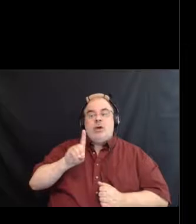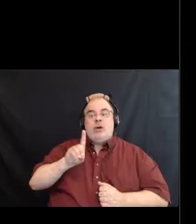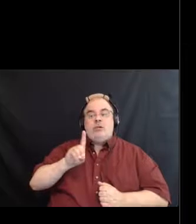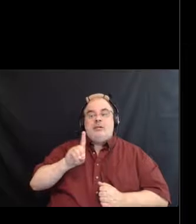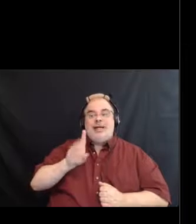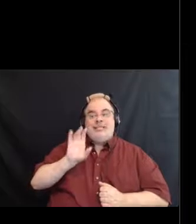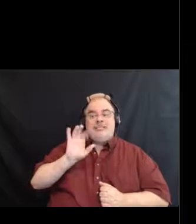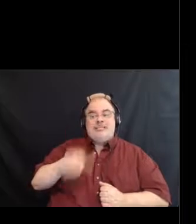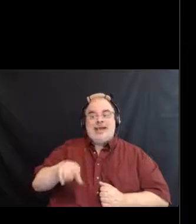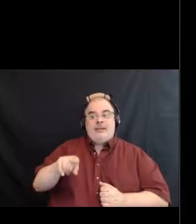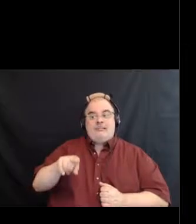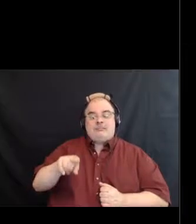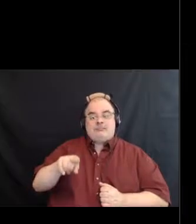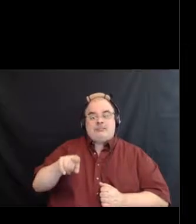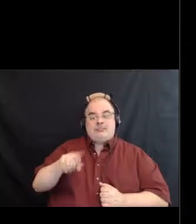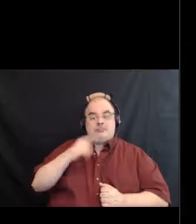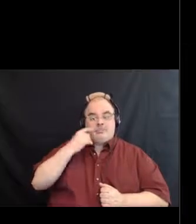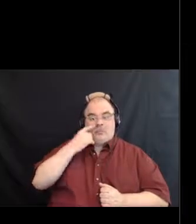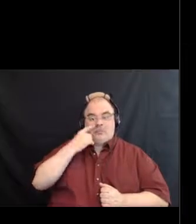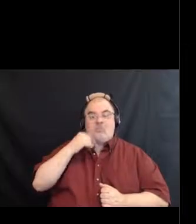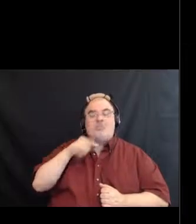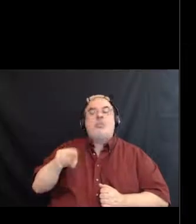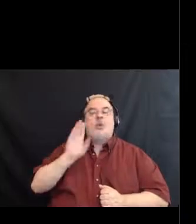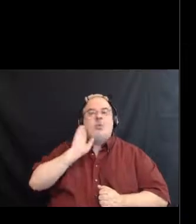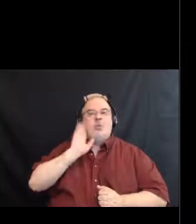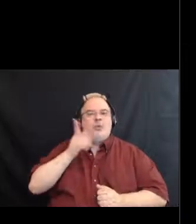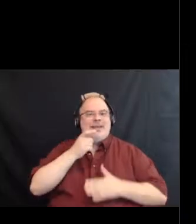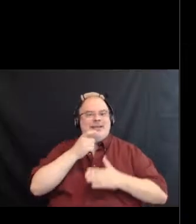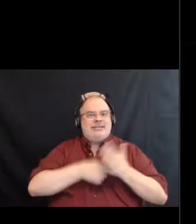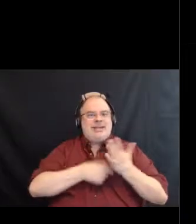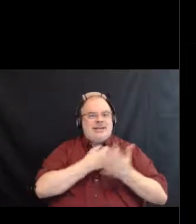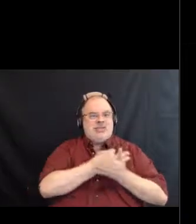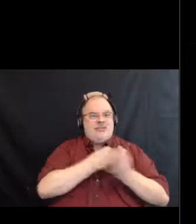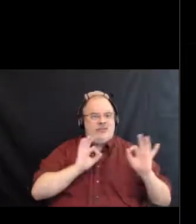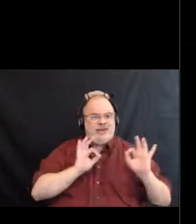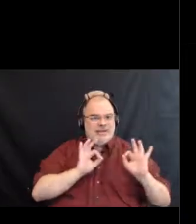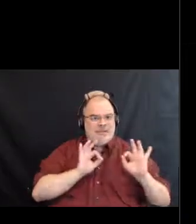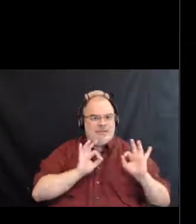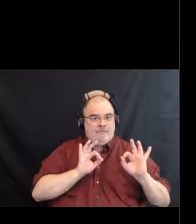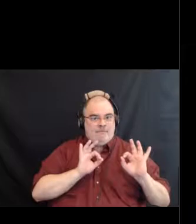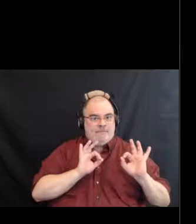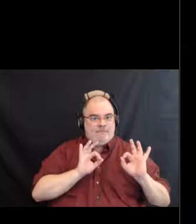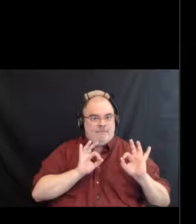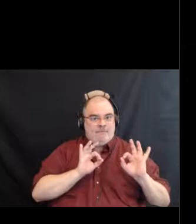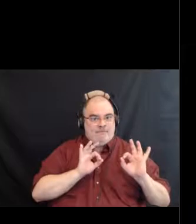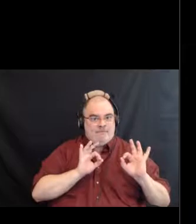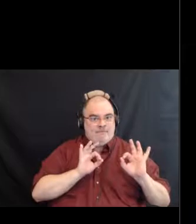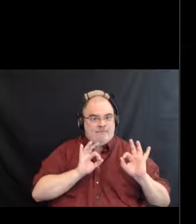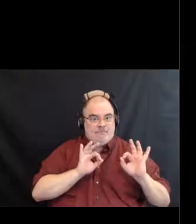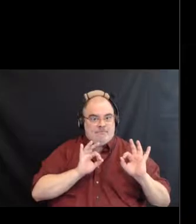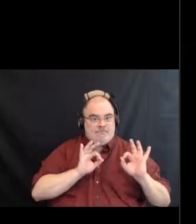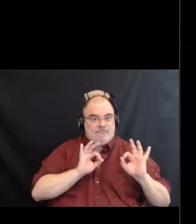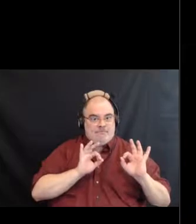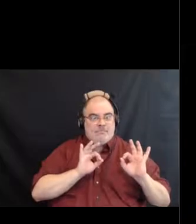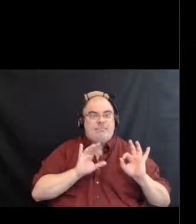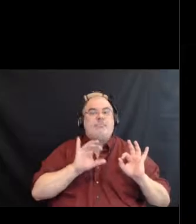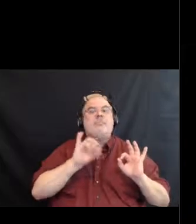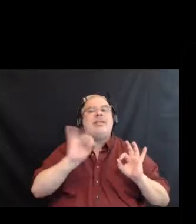could be earnings, and those earnings are tax-free, so you don't have to pay taxes on them as long as you use them for qualified disability